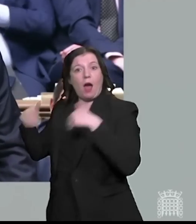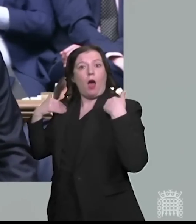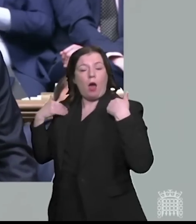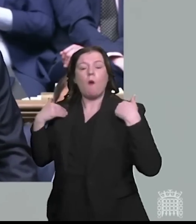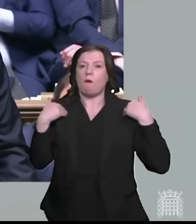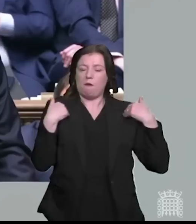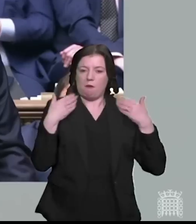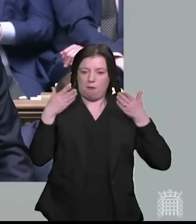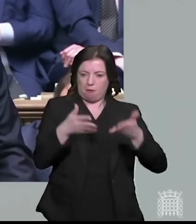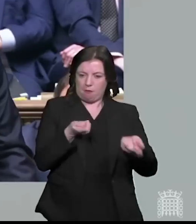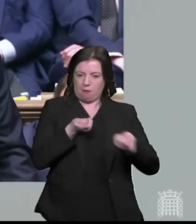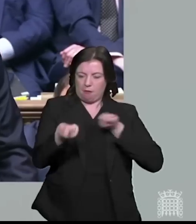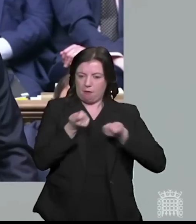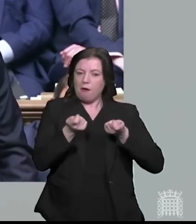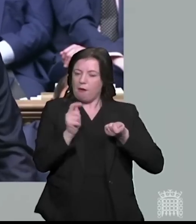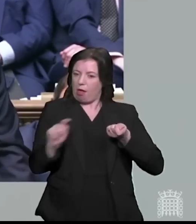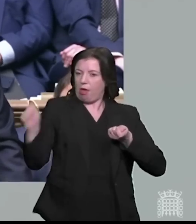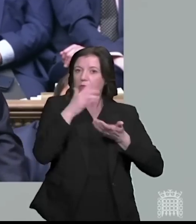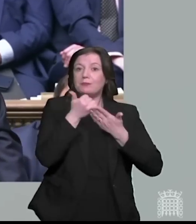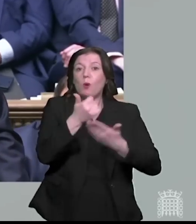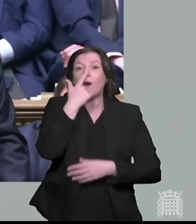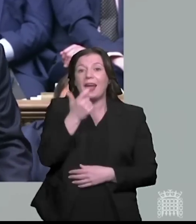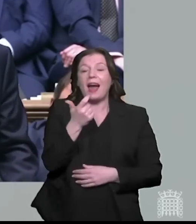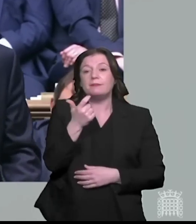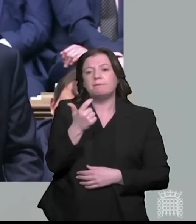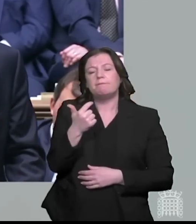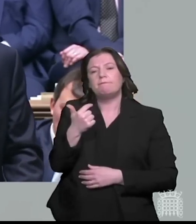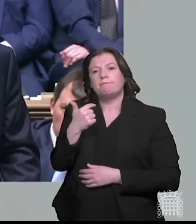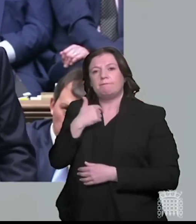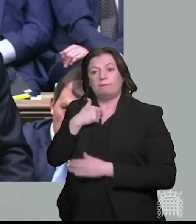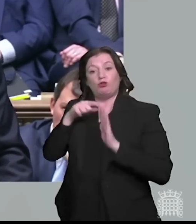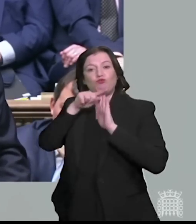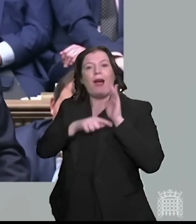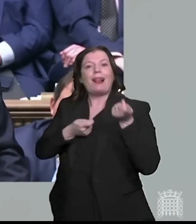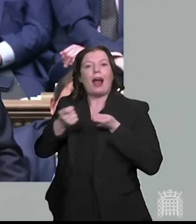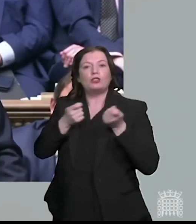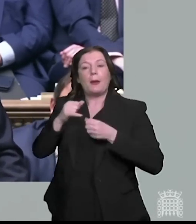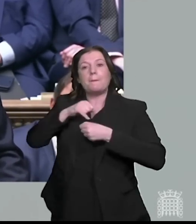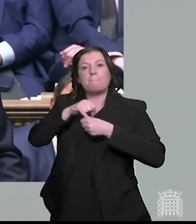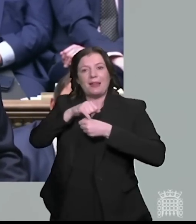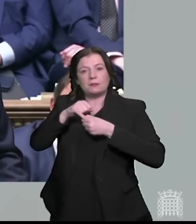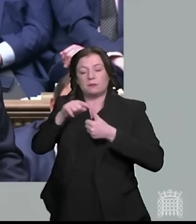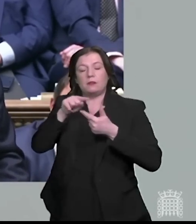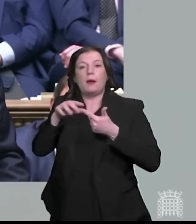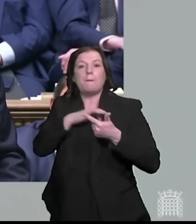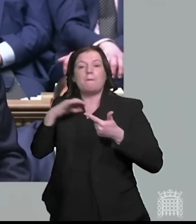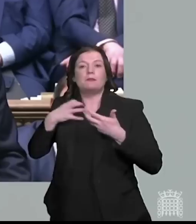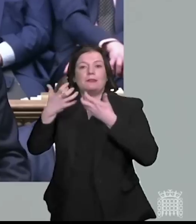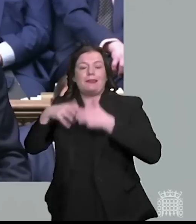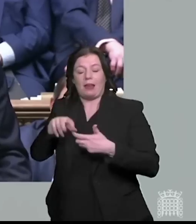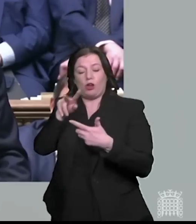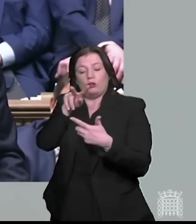do the same for our high-growth sectors. So today I want to reform the regulations around medicines and medical